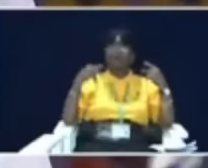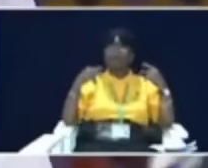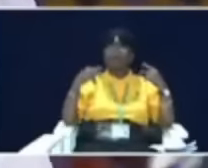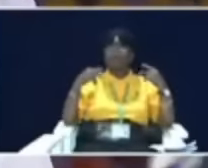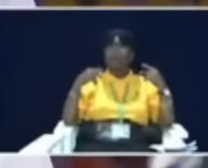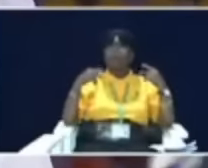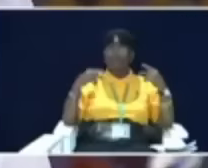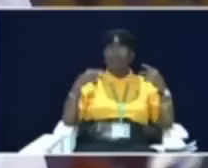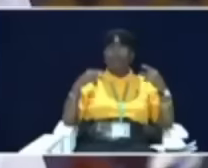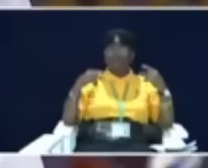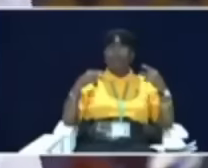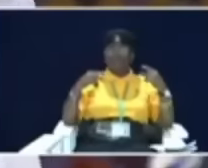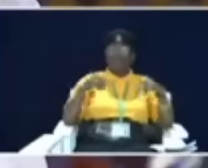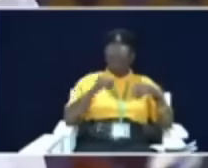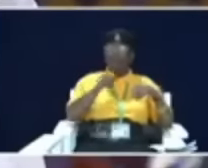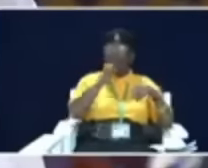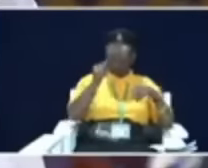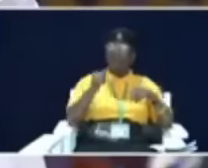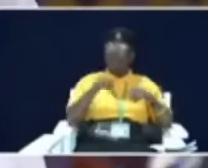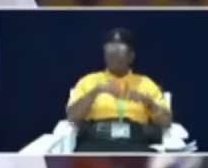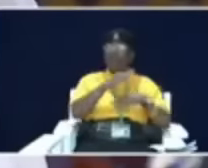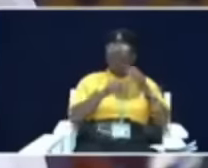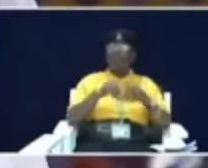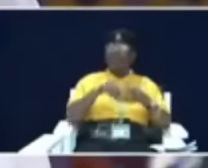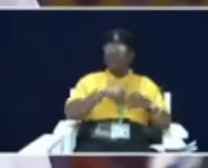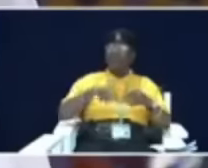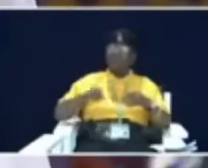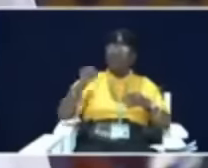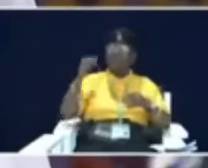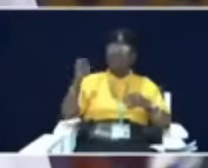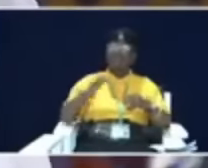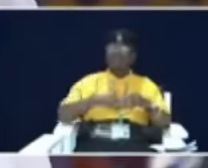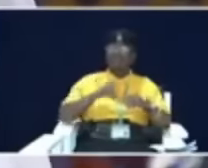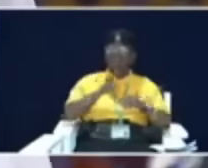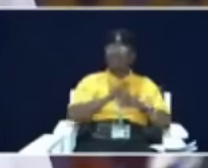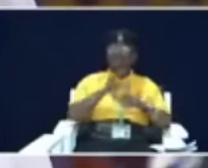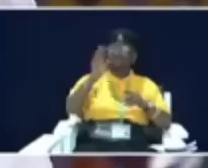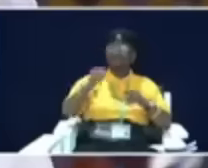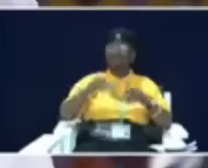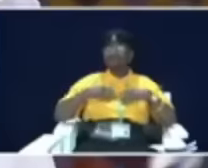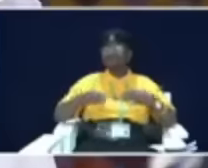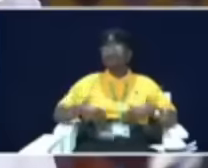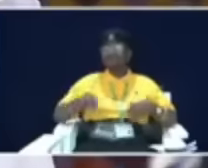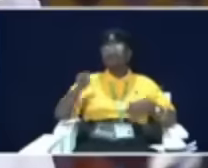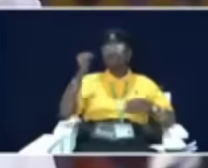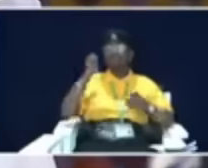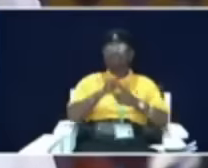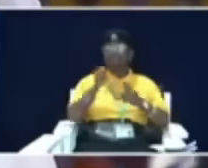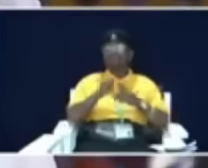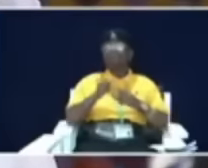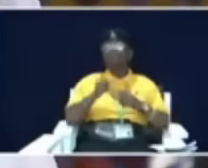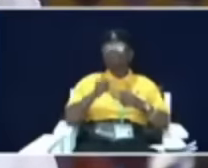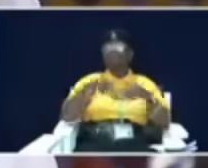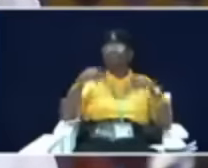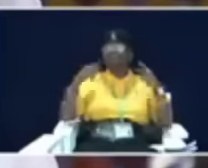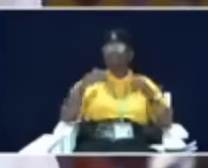because they are not all members of my church, and everybody was either a pastor or a bro in those